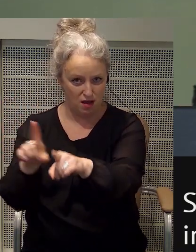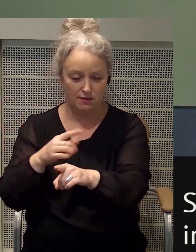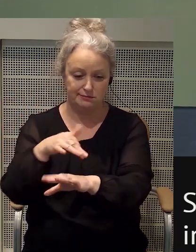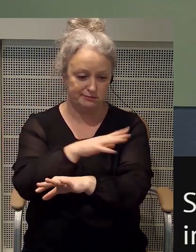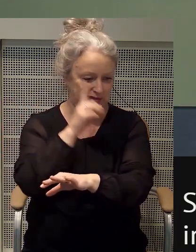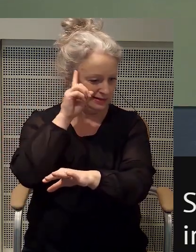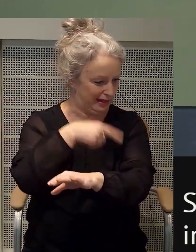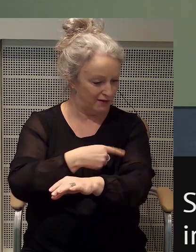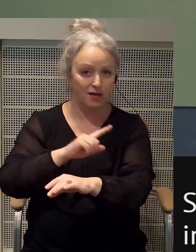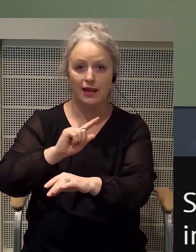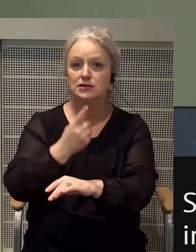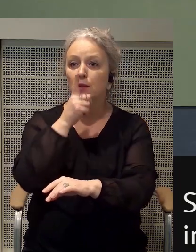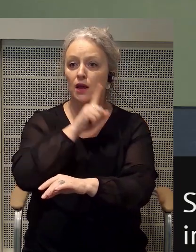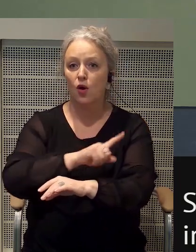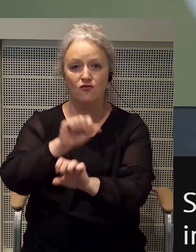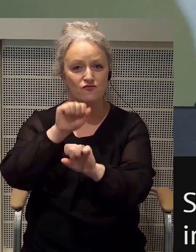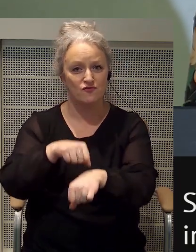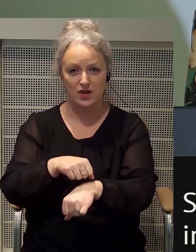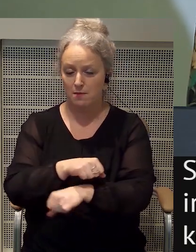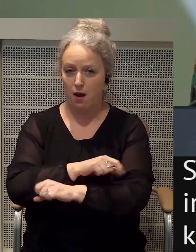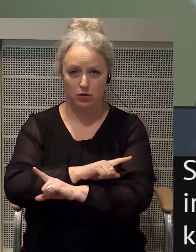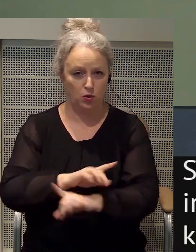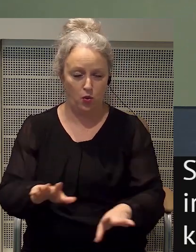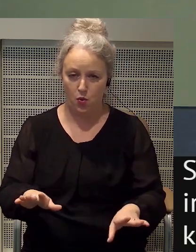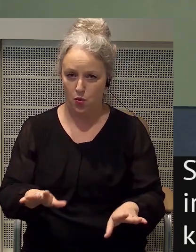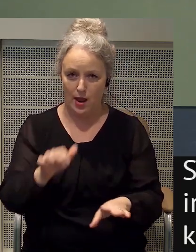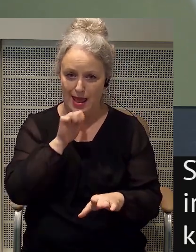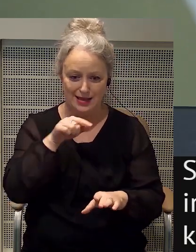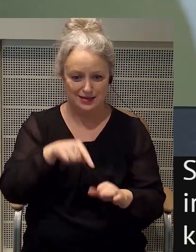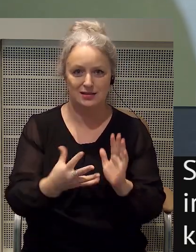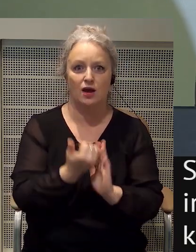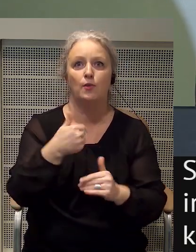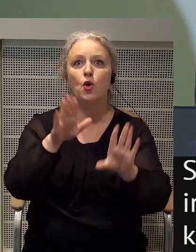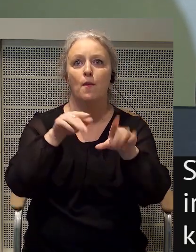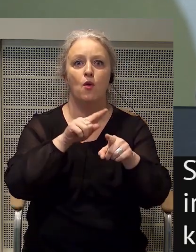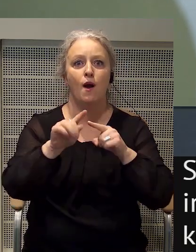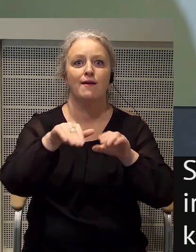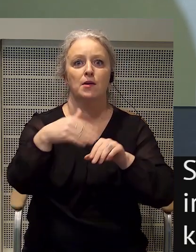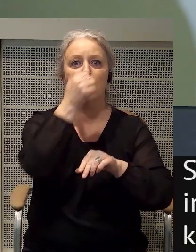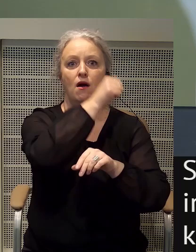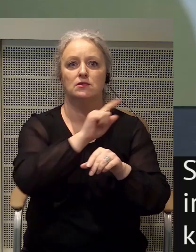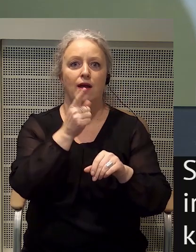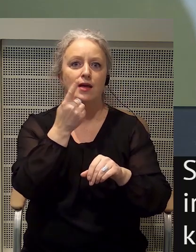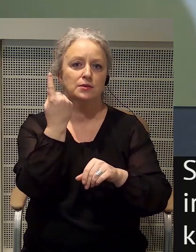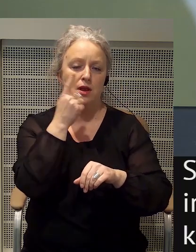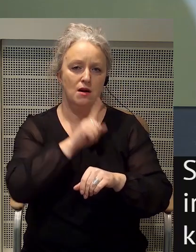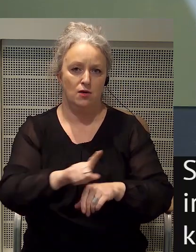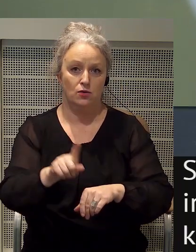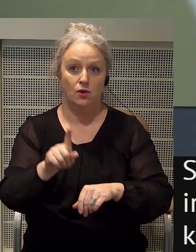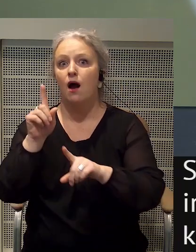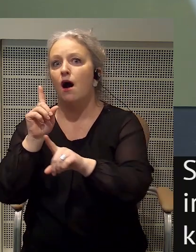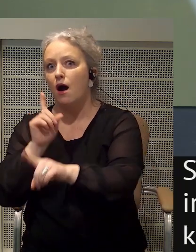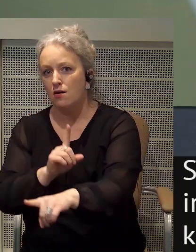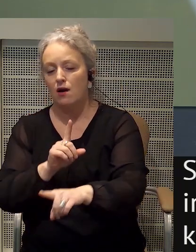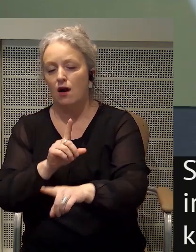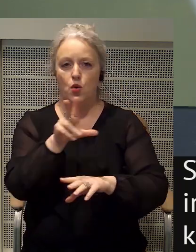with the pharmaceutical company was reached in Christmas time. So to be